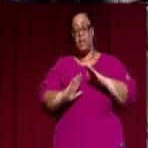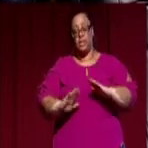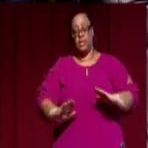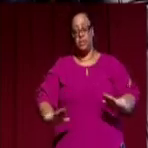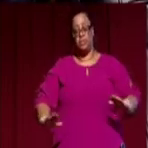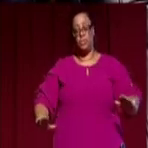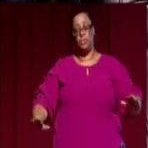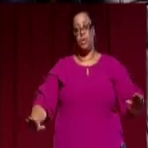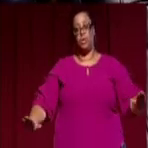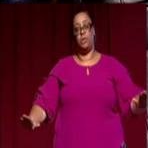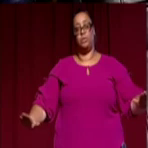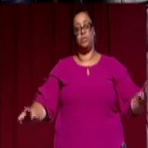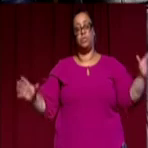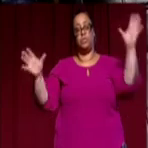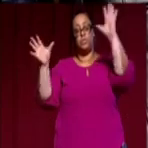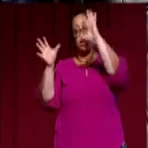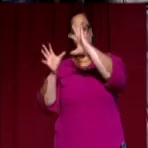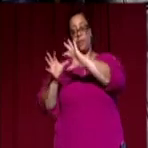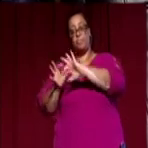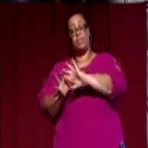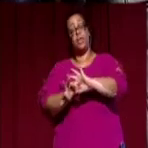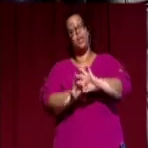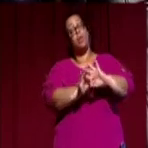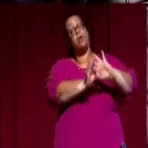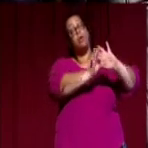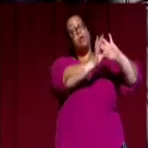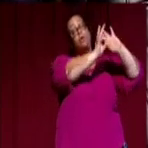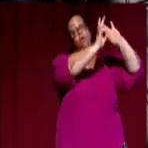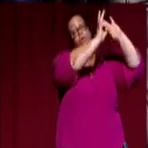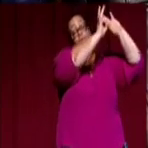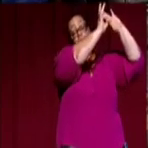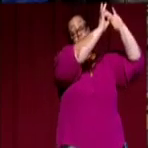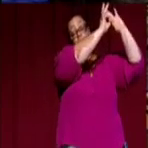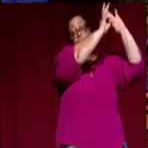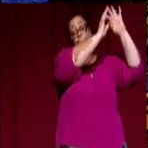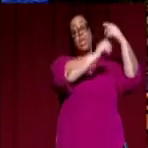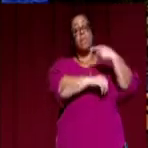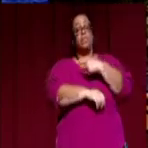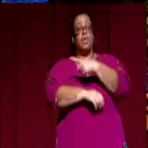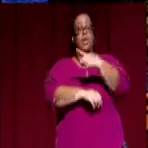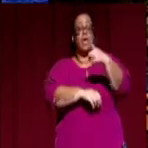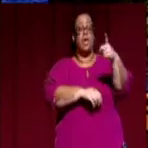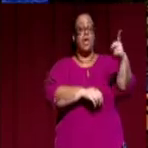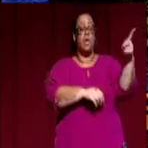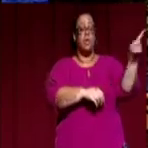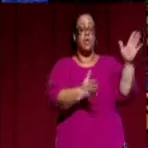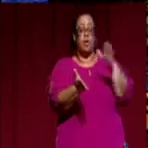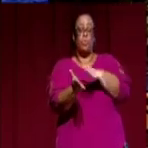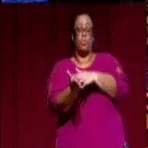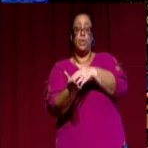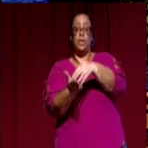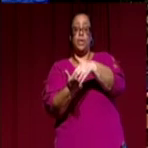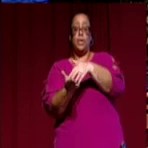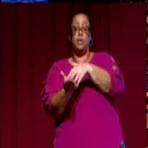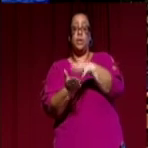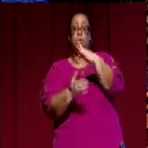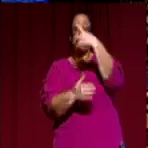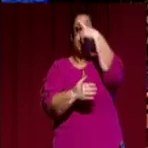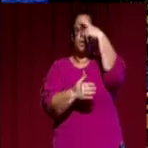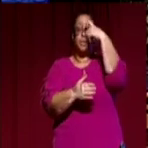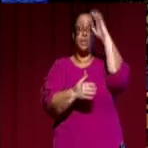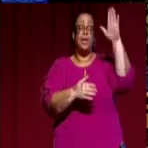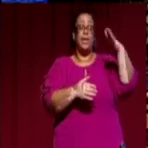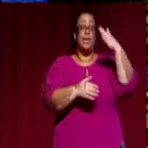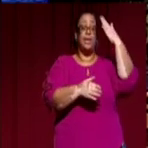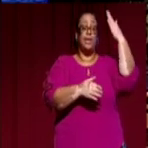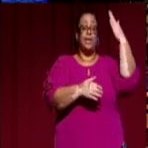Little ones to him belong. They are weak,